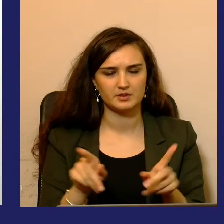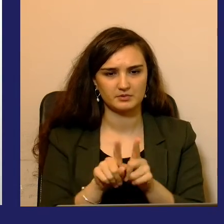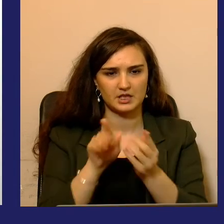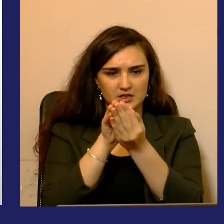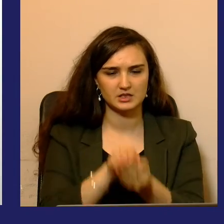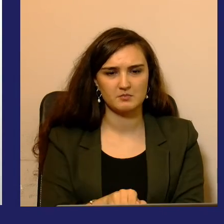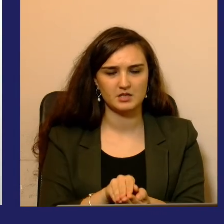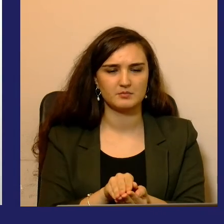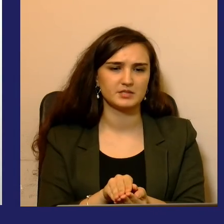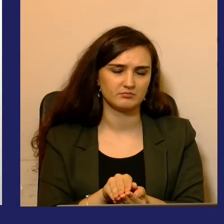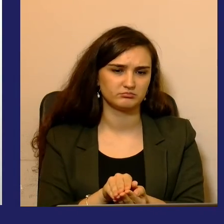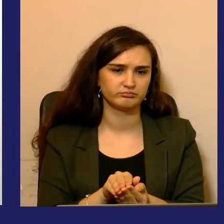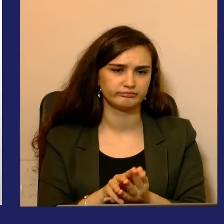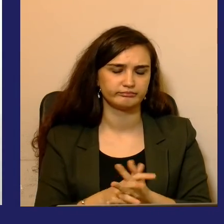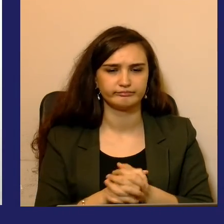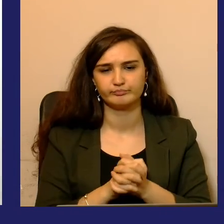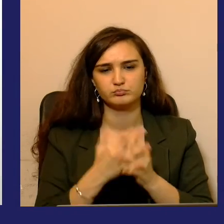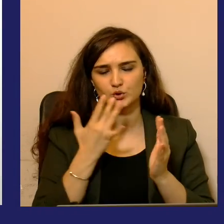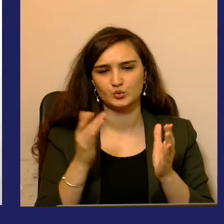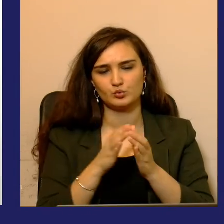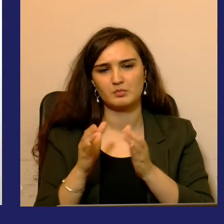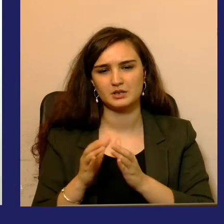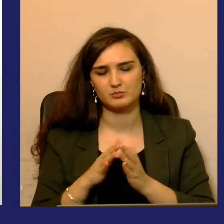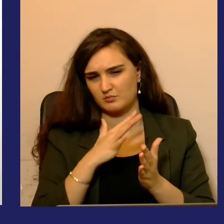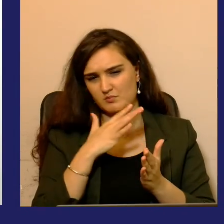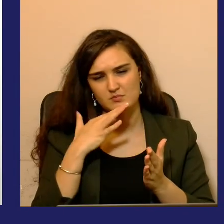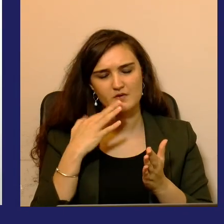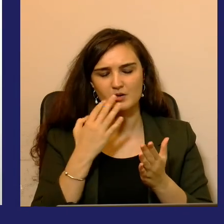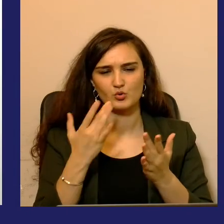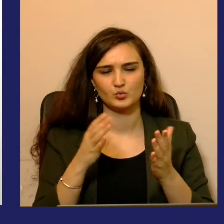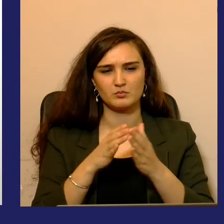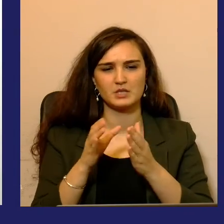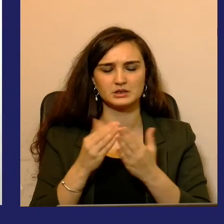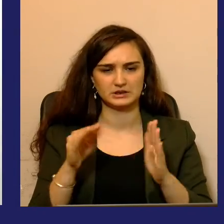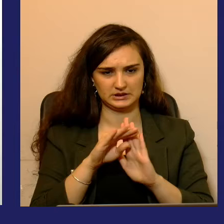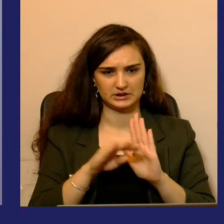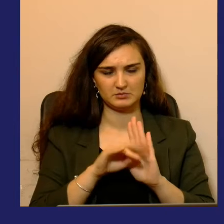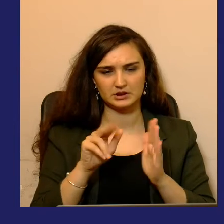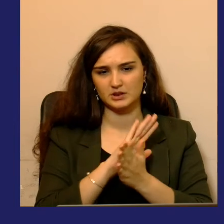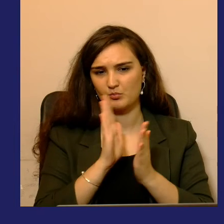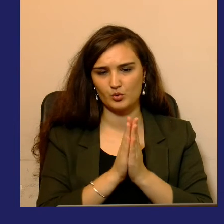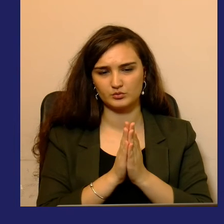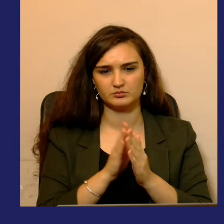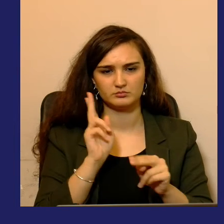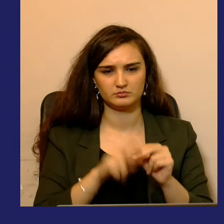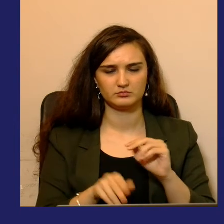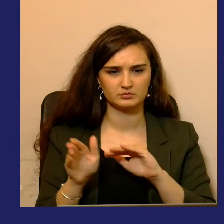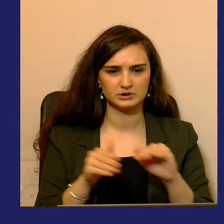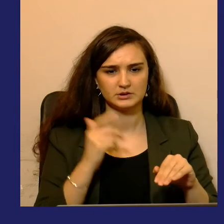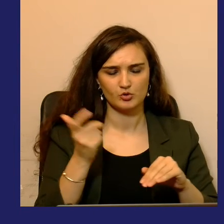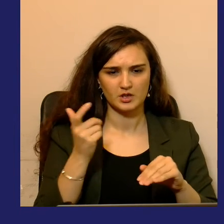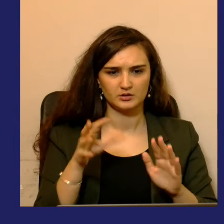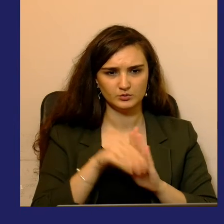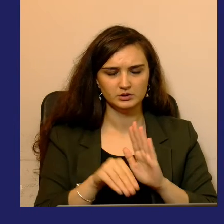could lead to possibly, I'm not saying it will happen, the demise of democracy in Mexico as we know it. And what we would be looking at is some